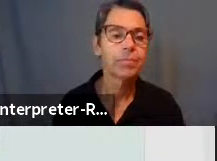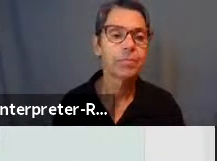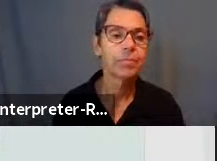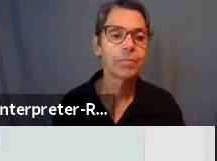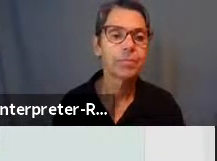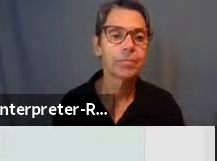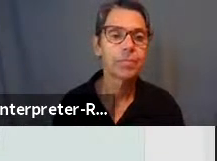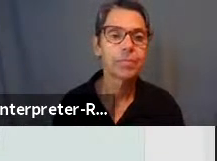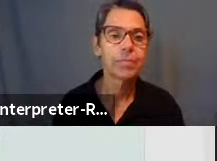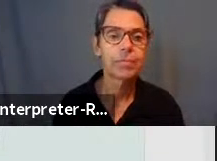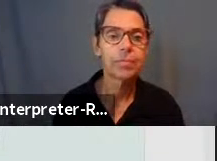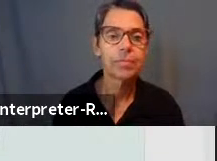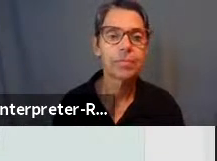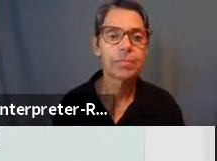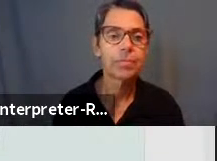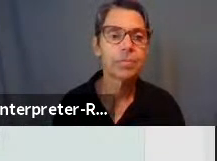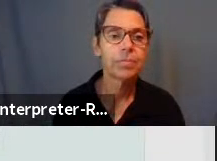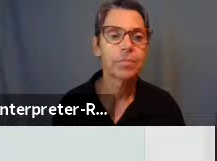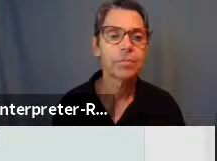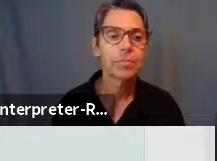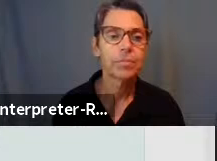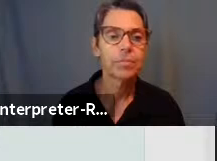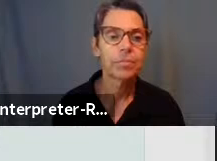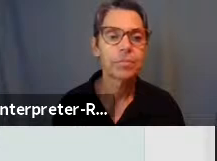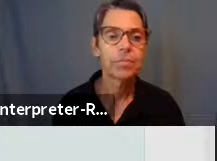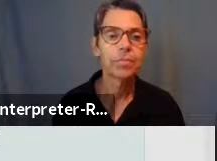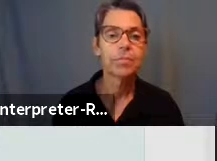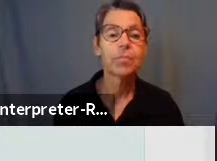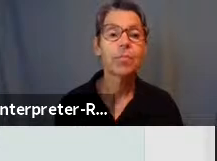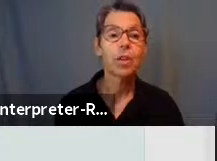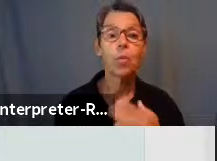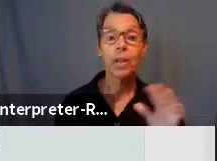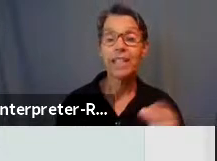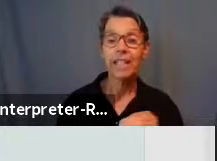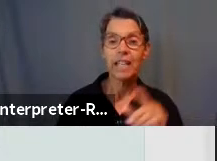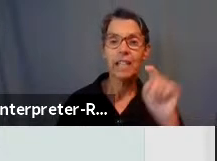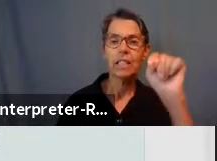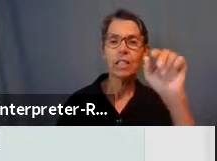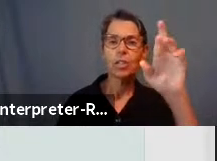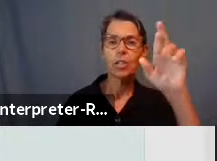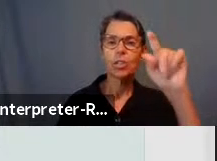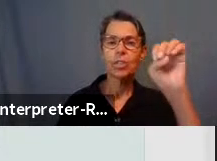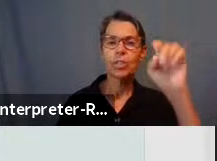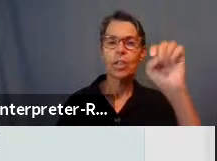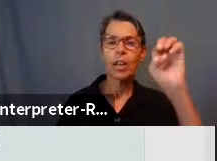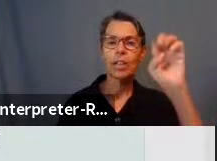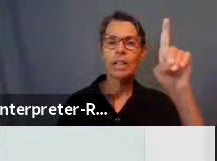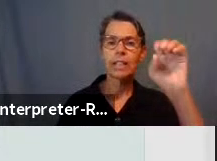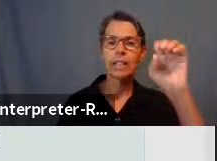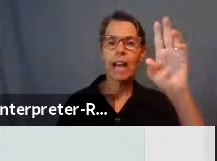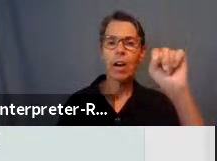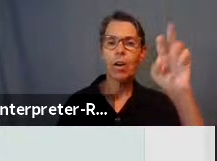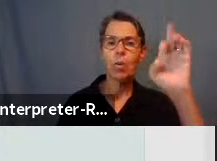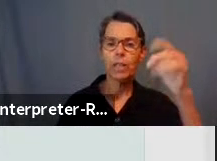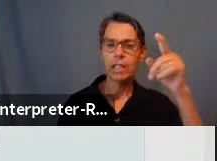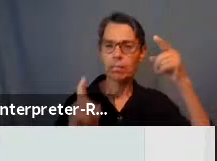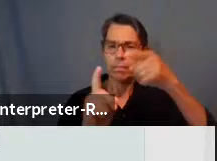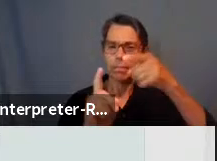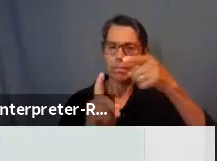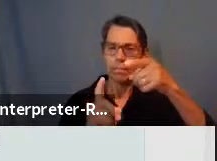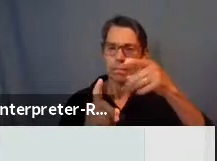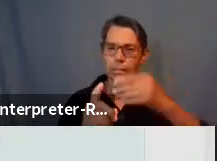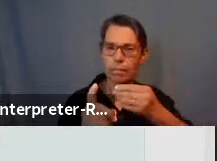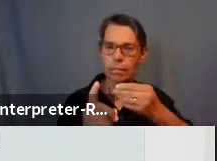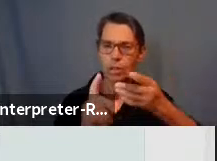I'm sorry. So another thing we did was we did targeted outreach. We took vaccines to people. We have a really good working relationship